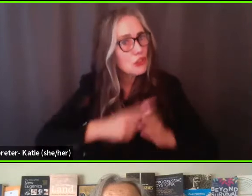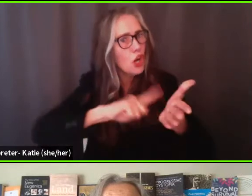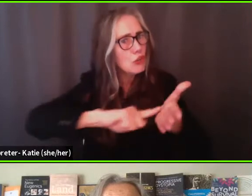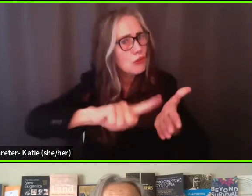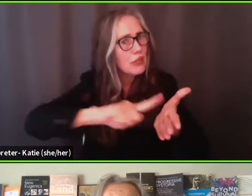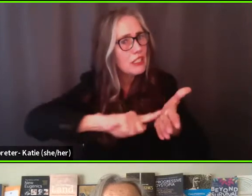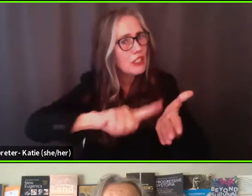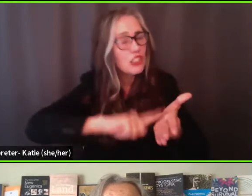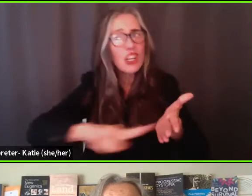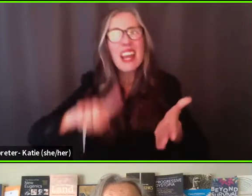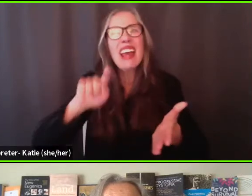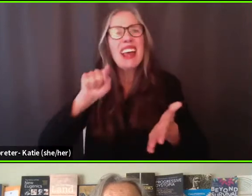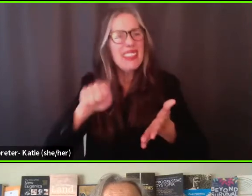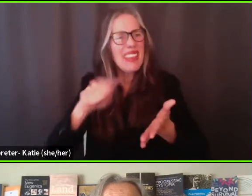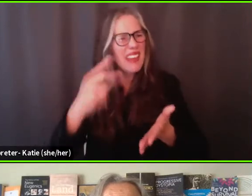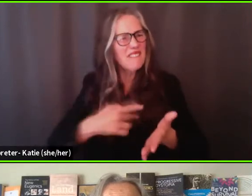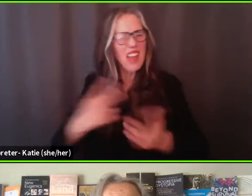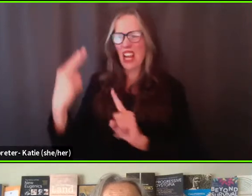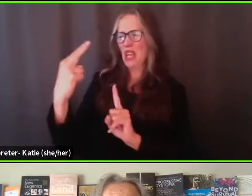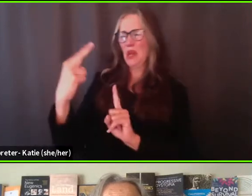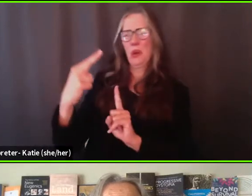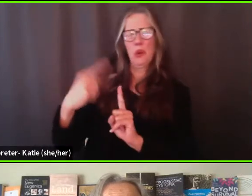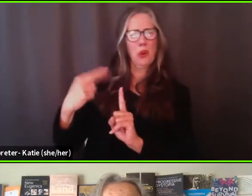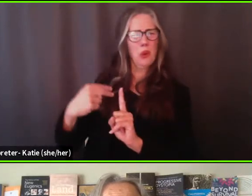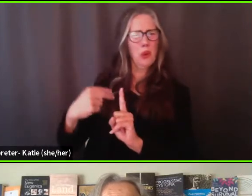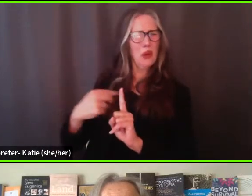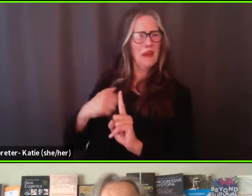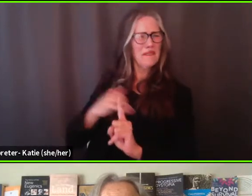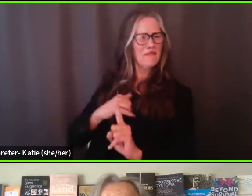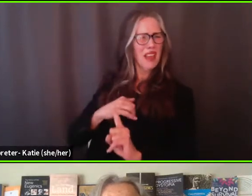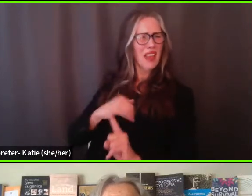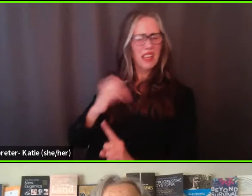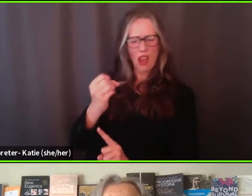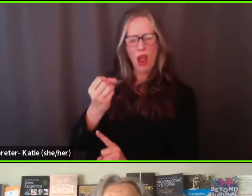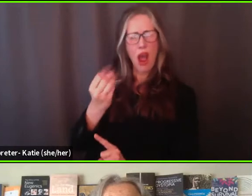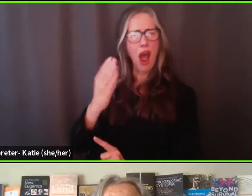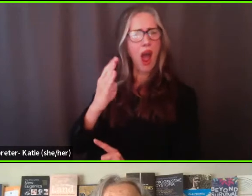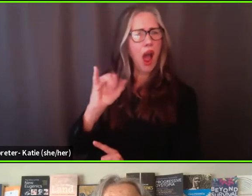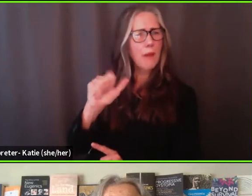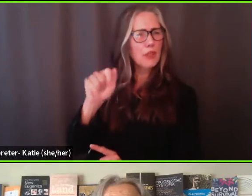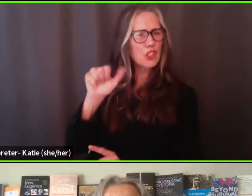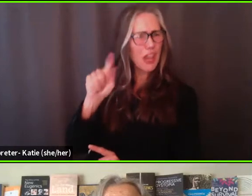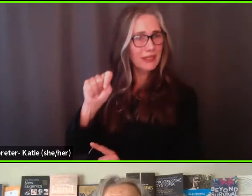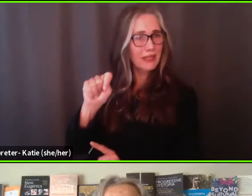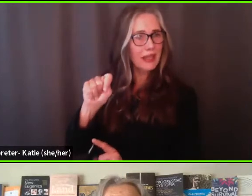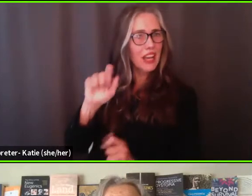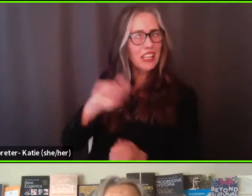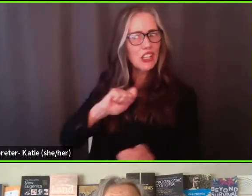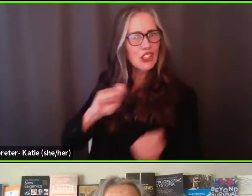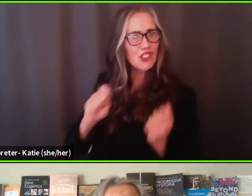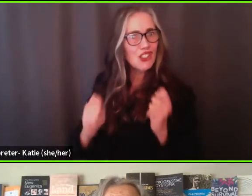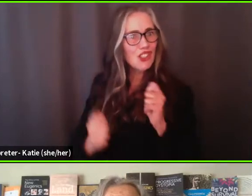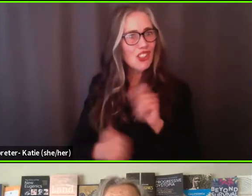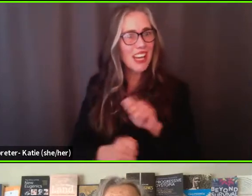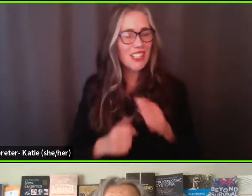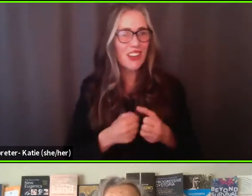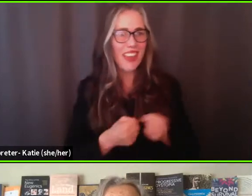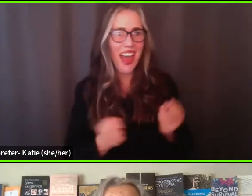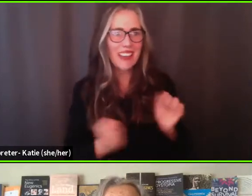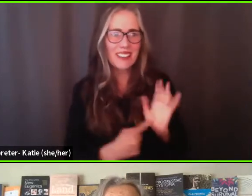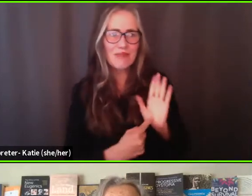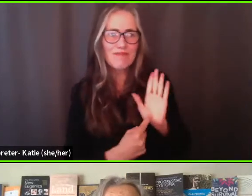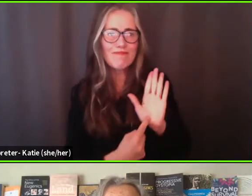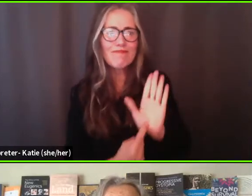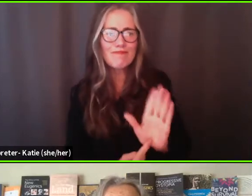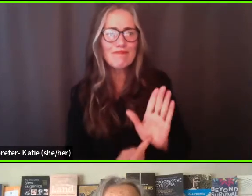objectification that happens of people in prison so often and i helped her meet a young woman named robin levy who is